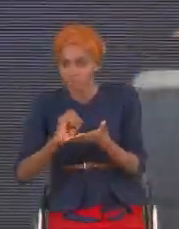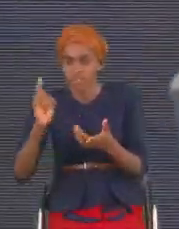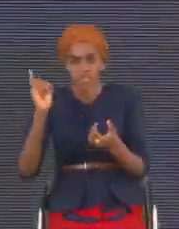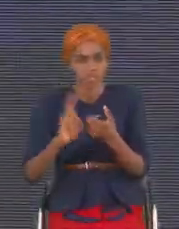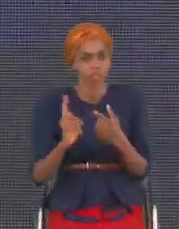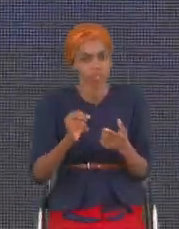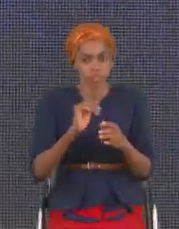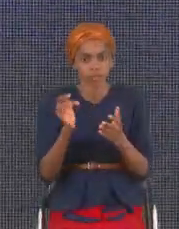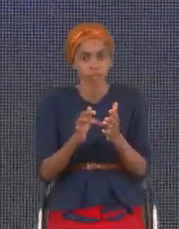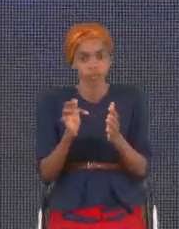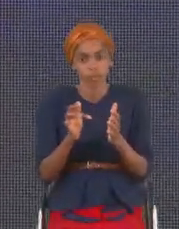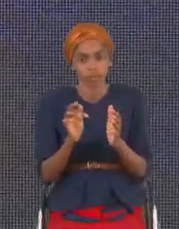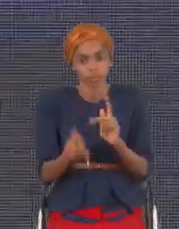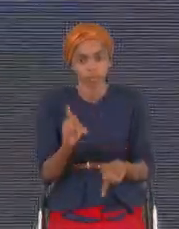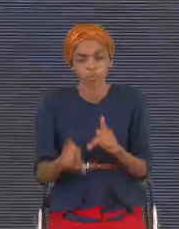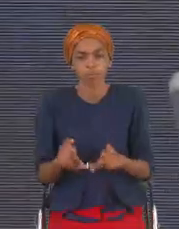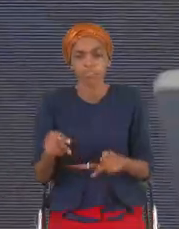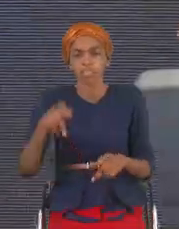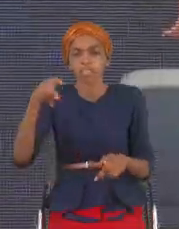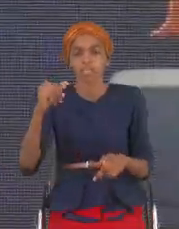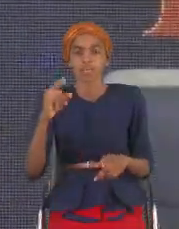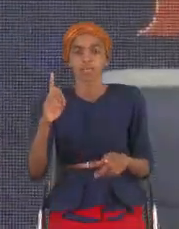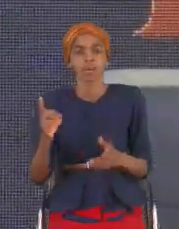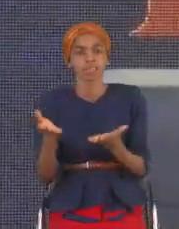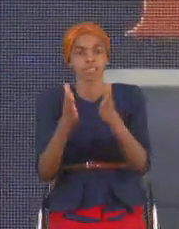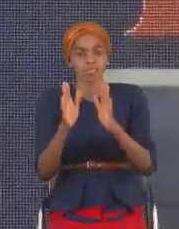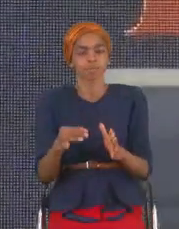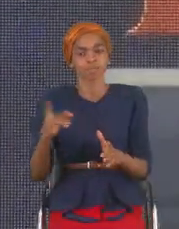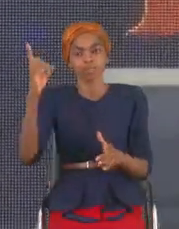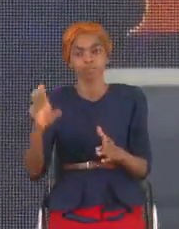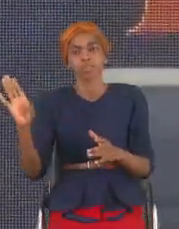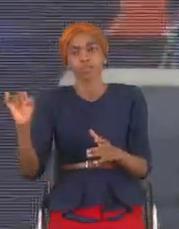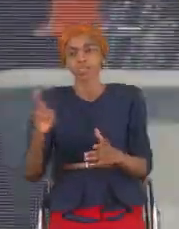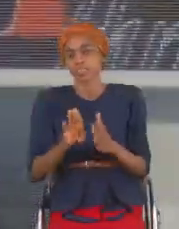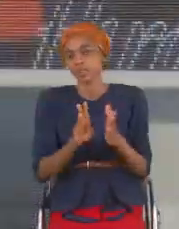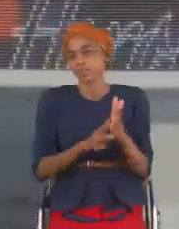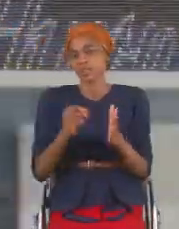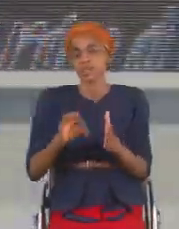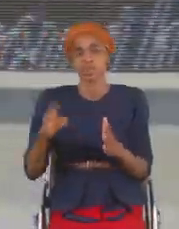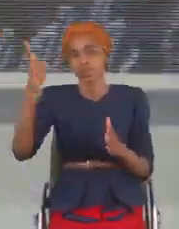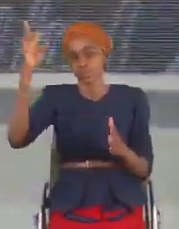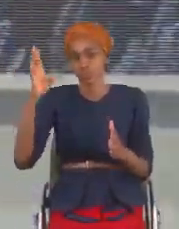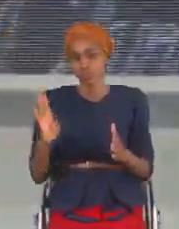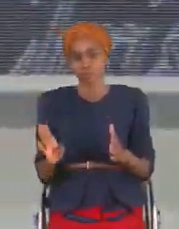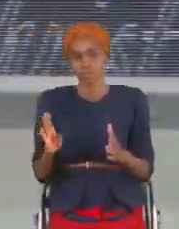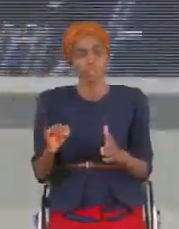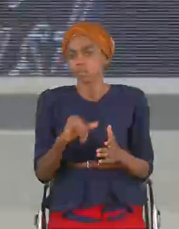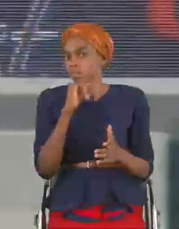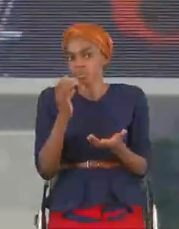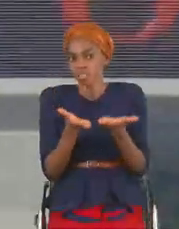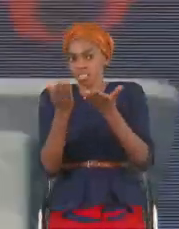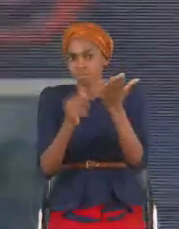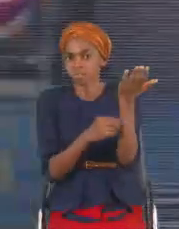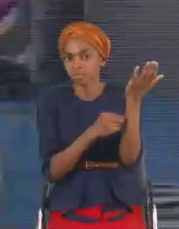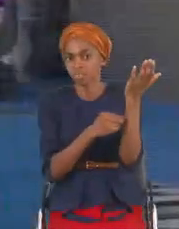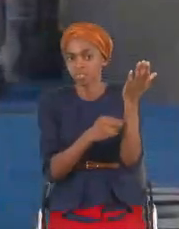Paul, a servant of God by the will of God. You're no more serving the flesh. You're no